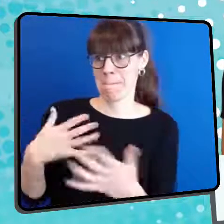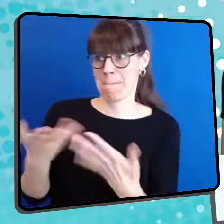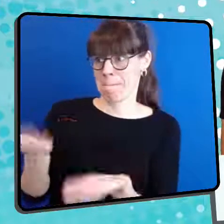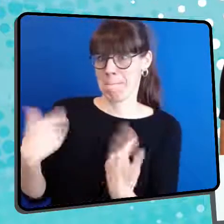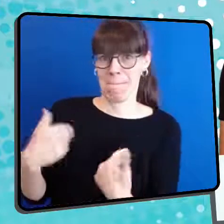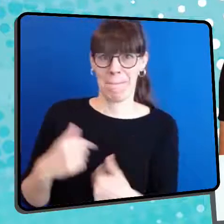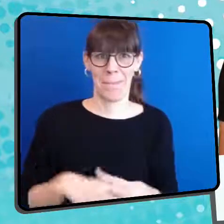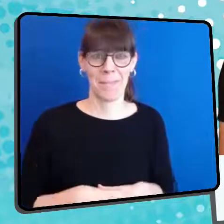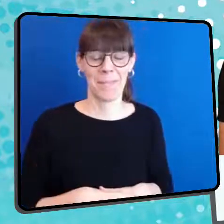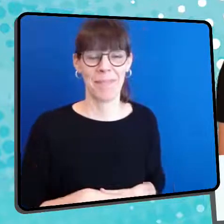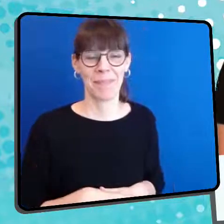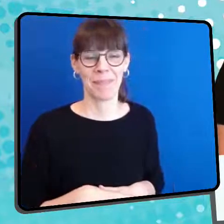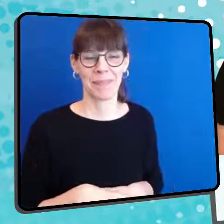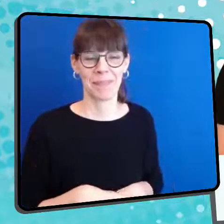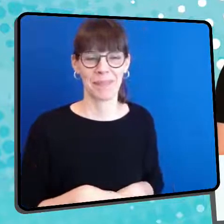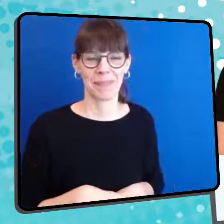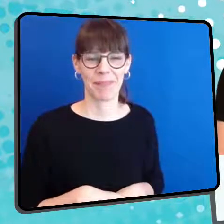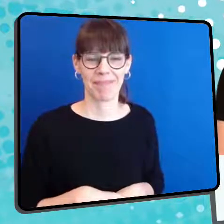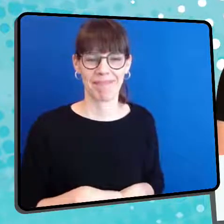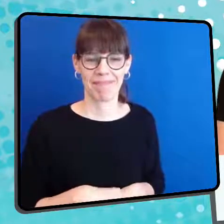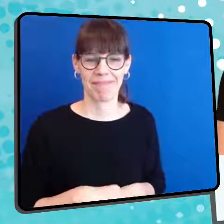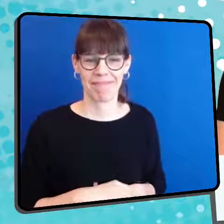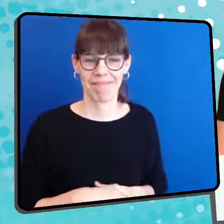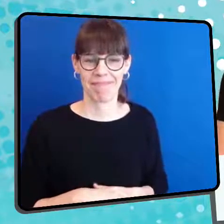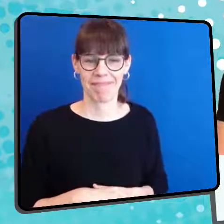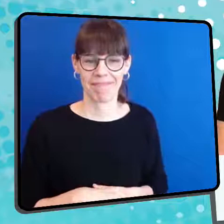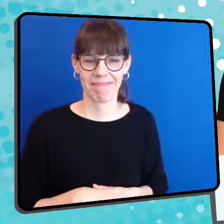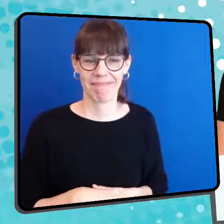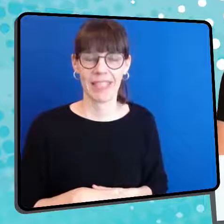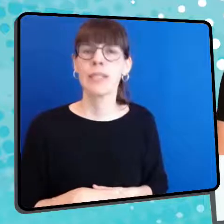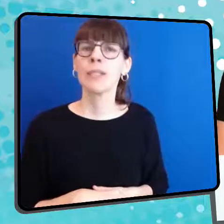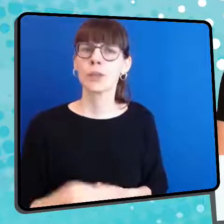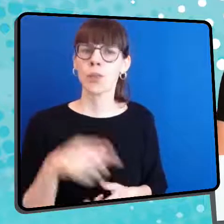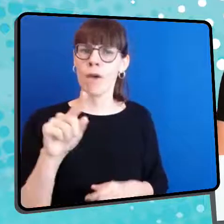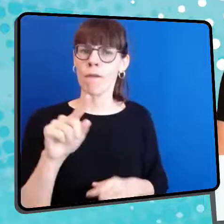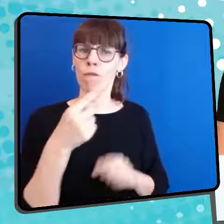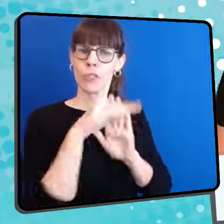So, what was your first programming language? Oh, QBasic.